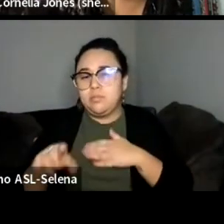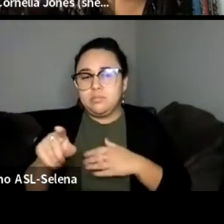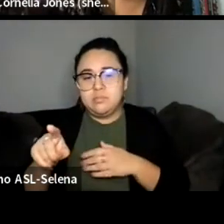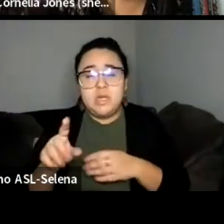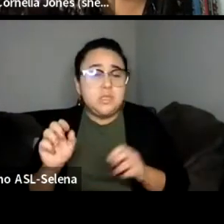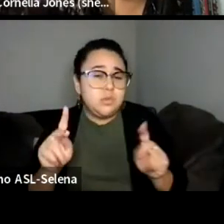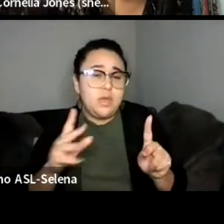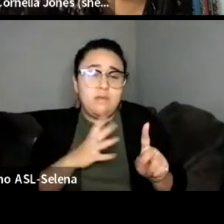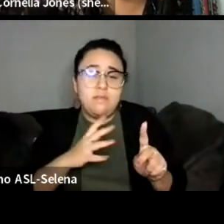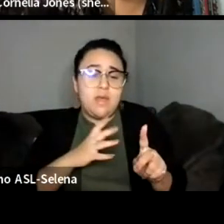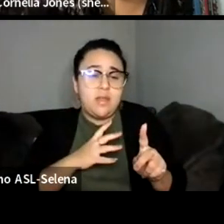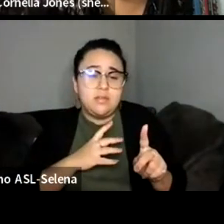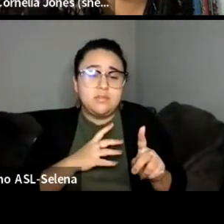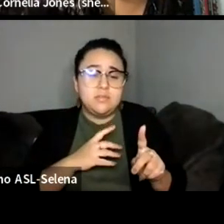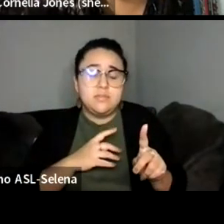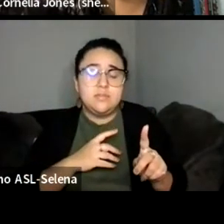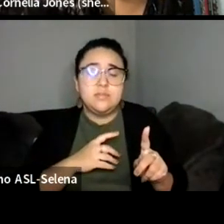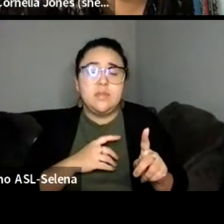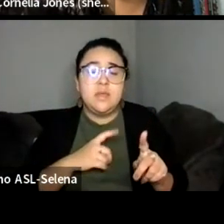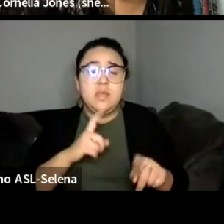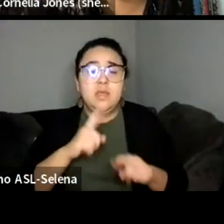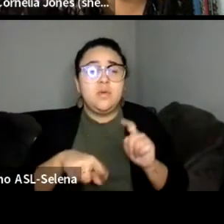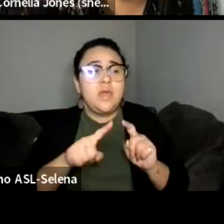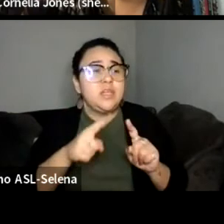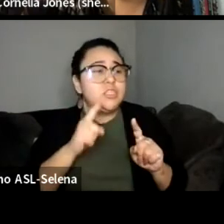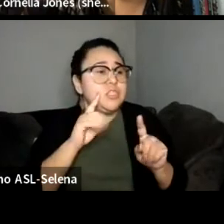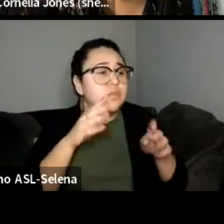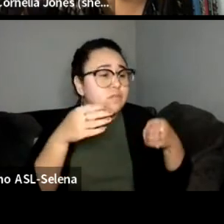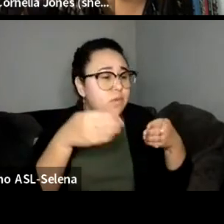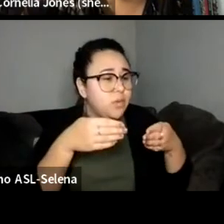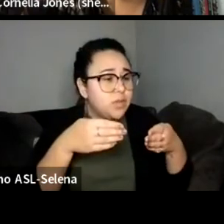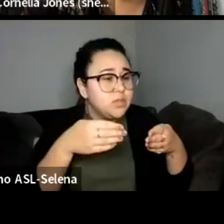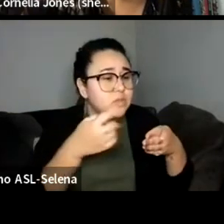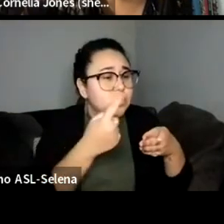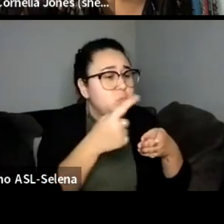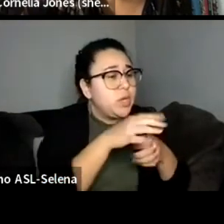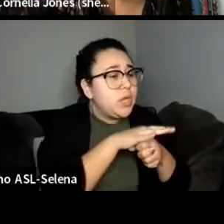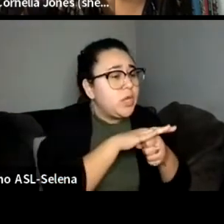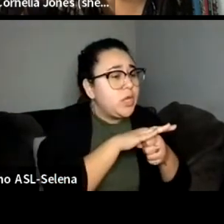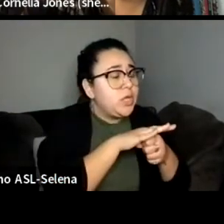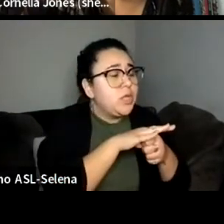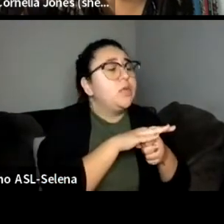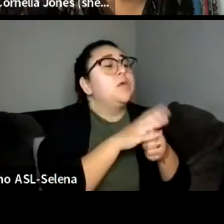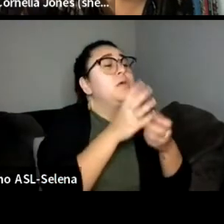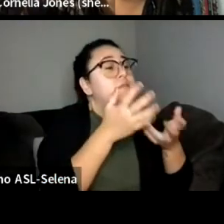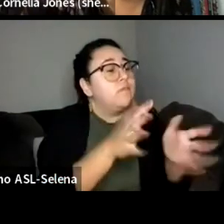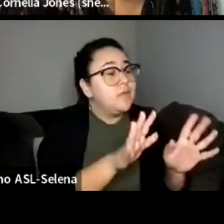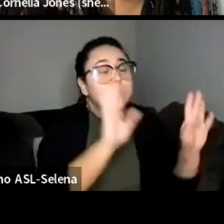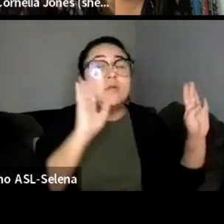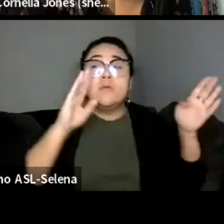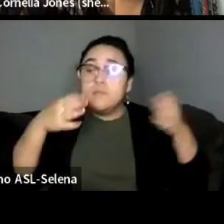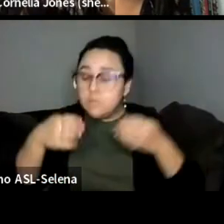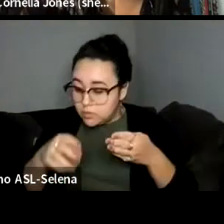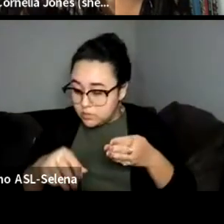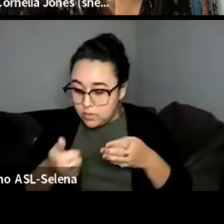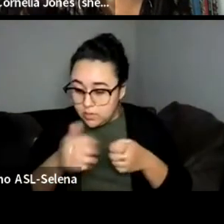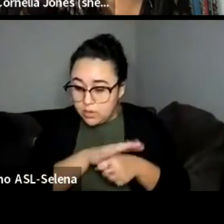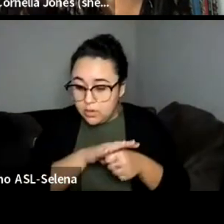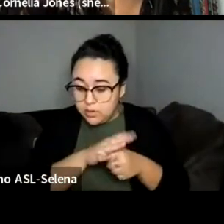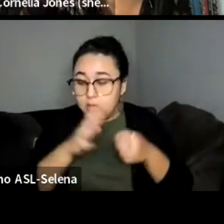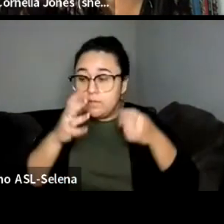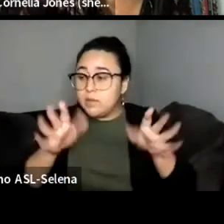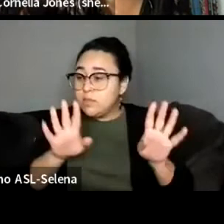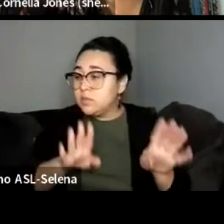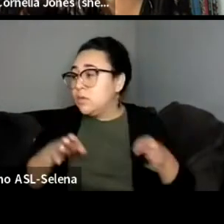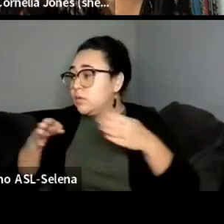you and take you apart. I'm going to welcome all of you. Yeah. And I'm going to support all of you. And especially as, you